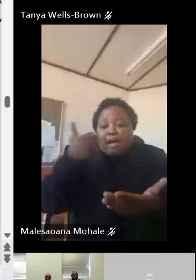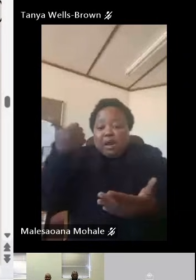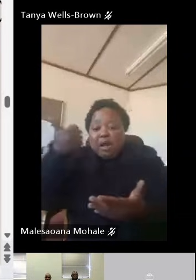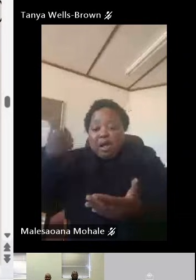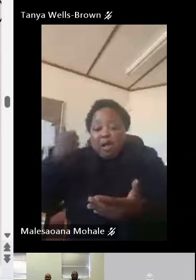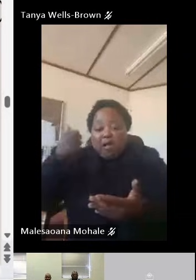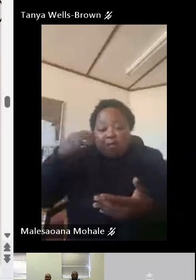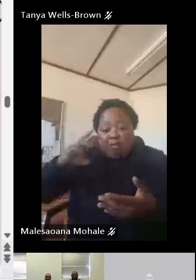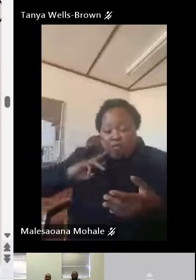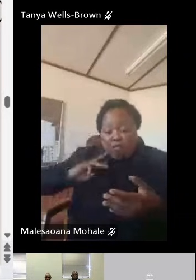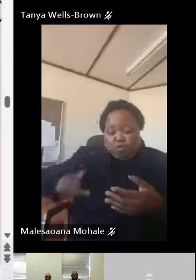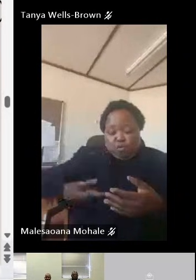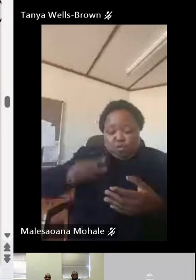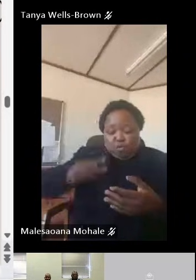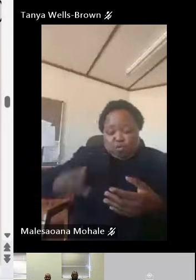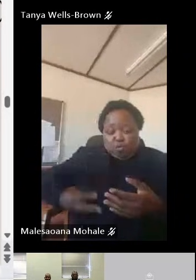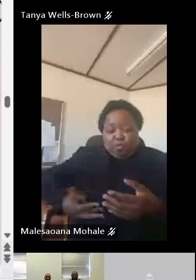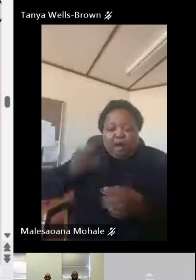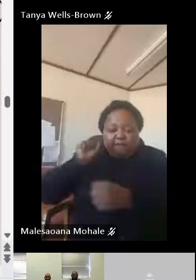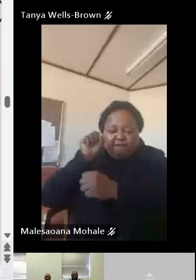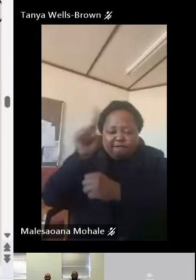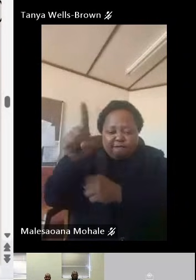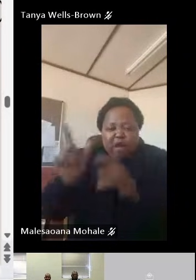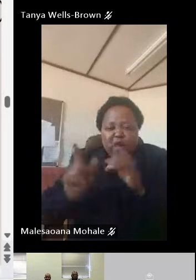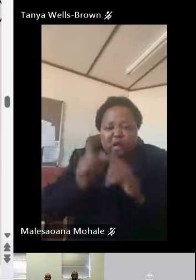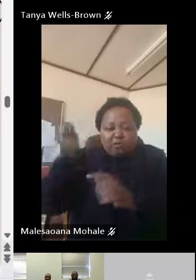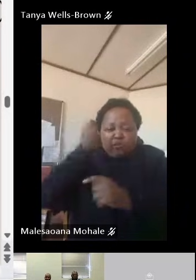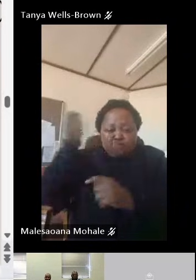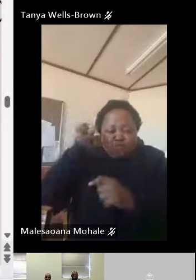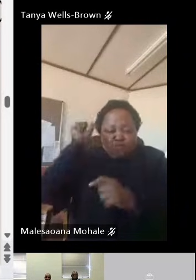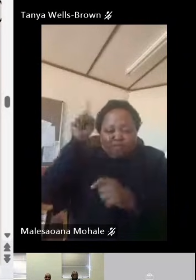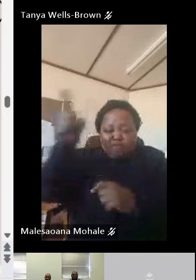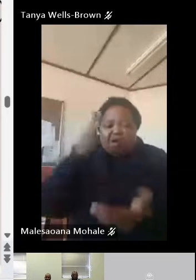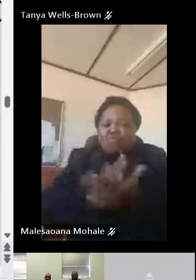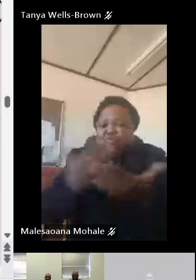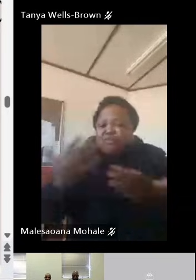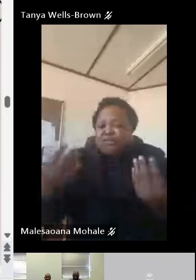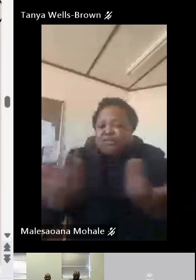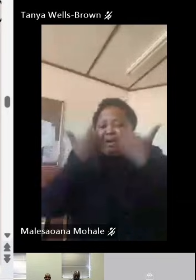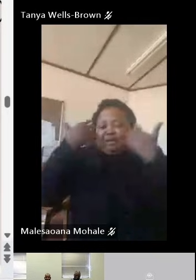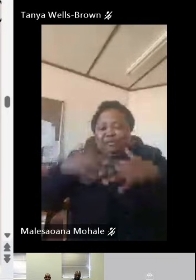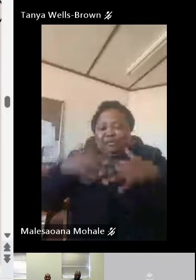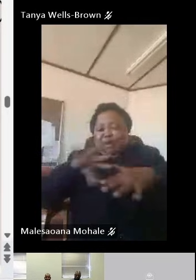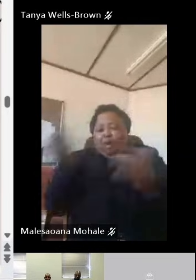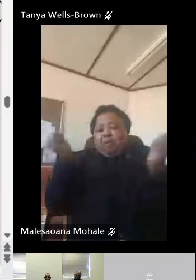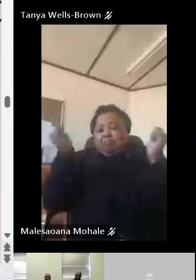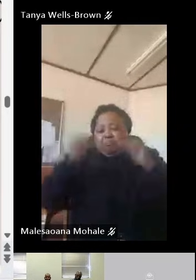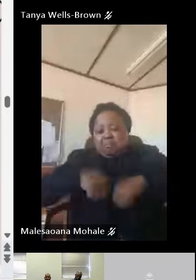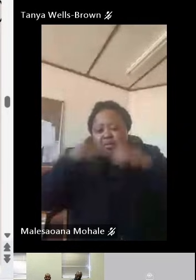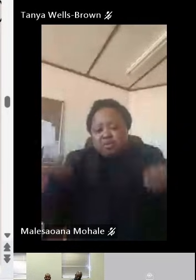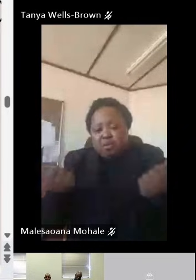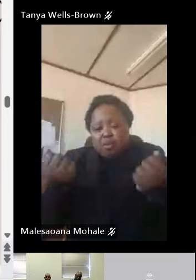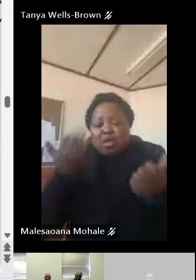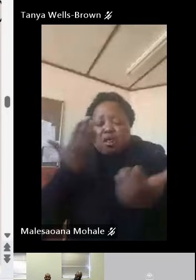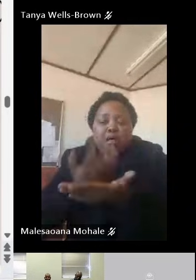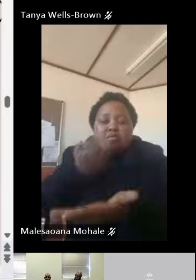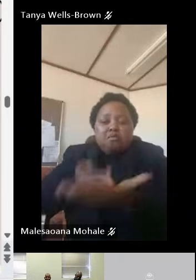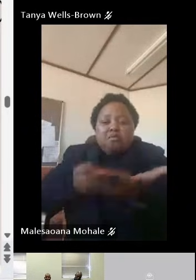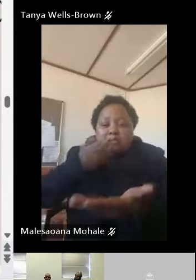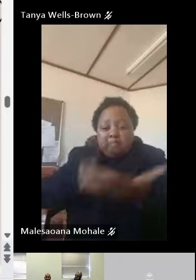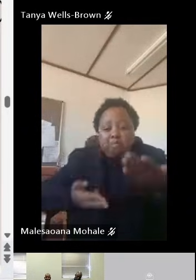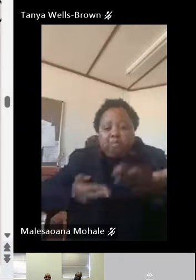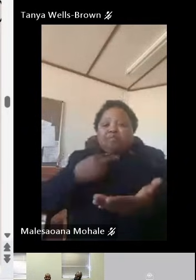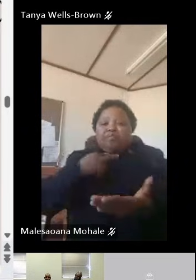areas may find it even more difficult, even impossible for them to go report the GBV that they